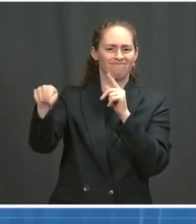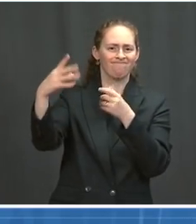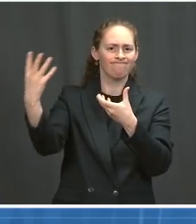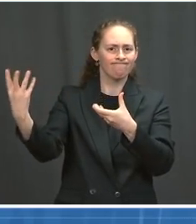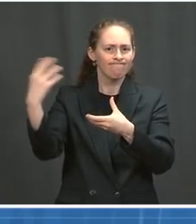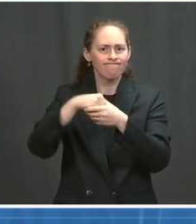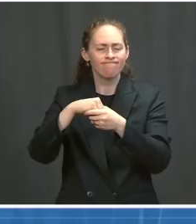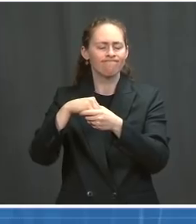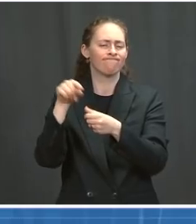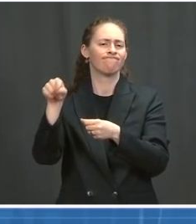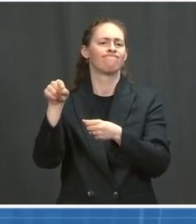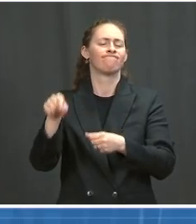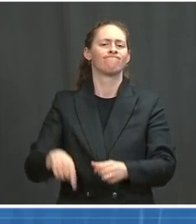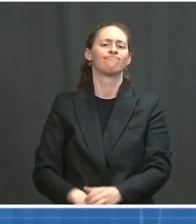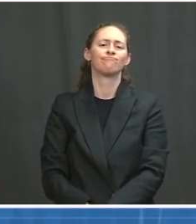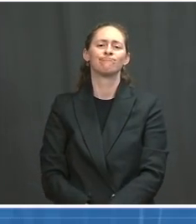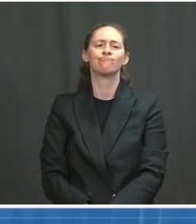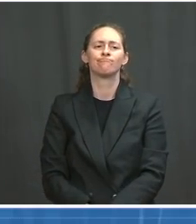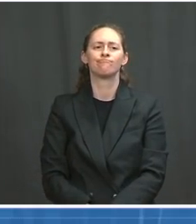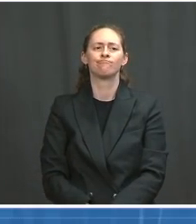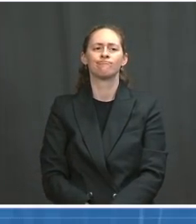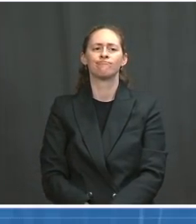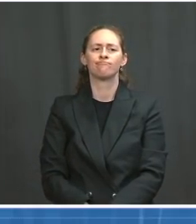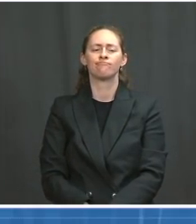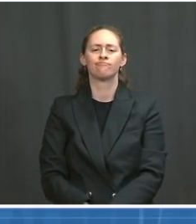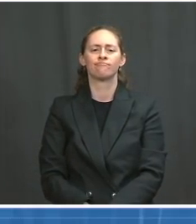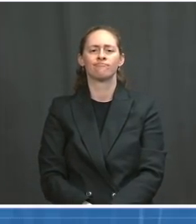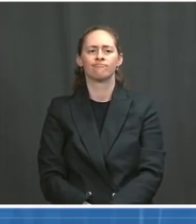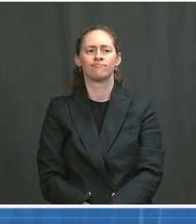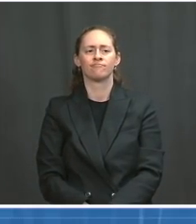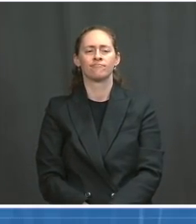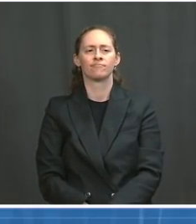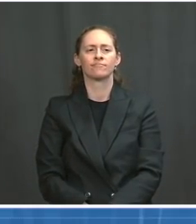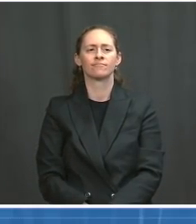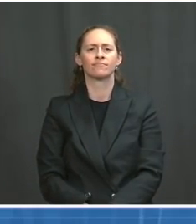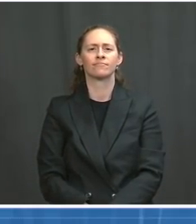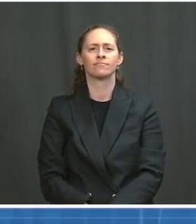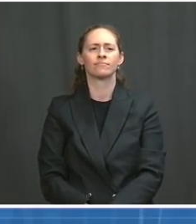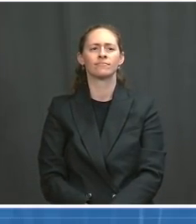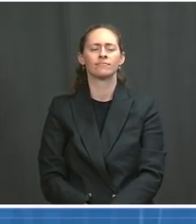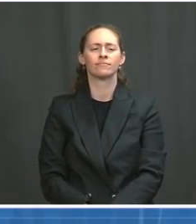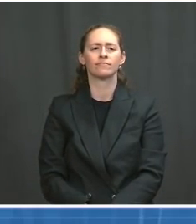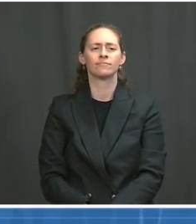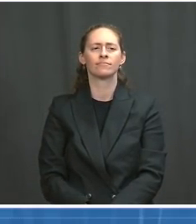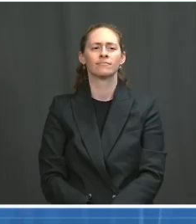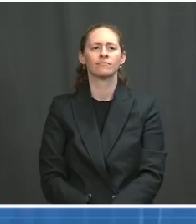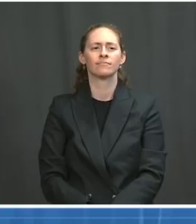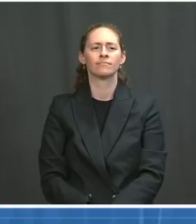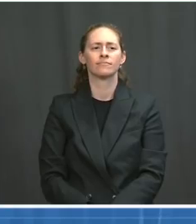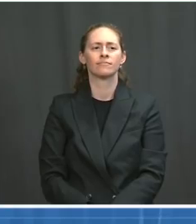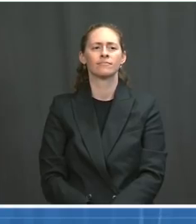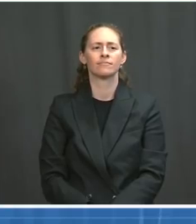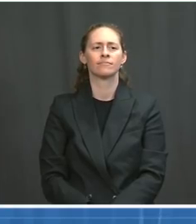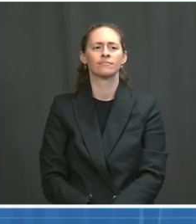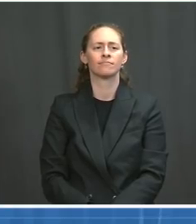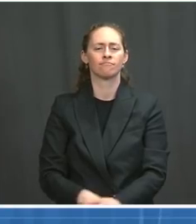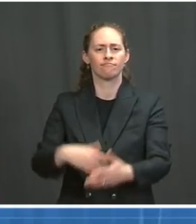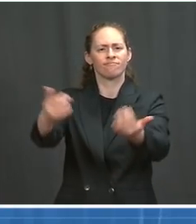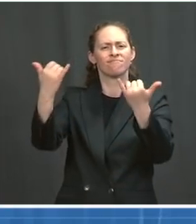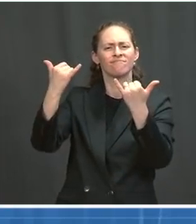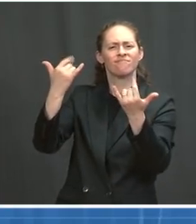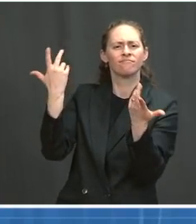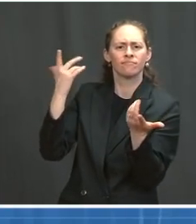vaccine confidence, motivation, and access. And that's why we're also making significant federal investments towards these goals. We've